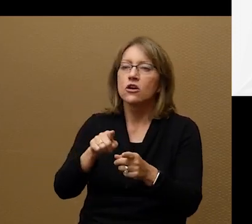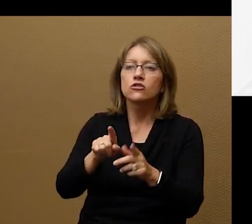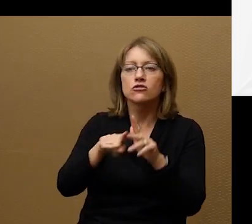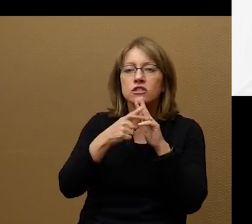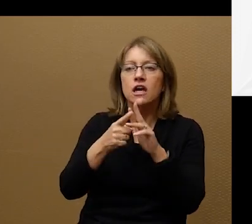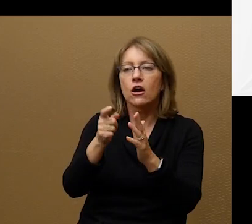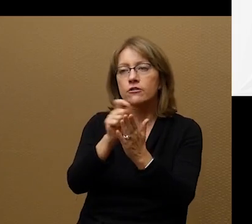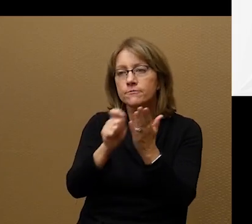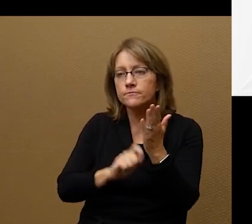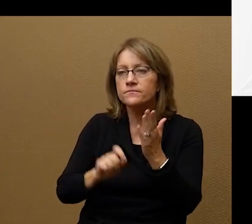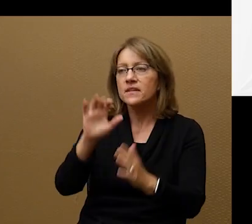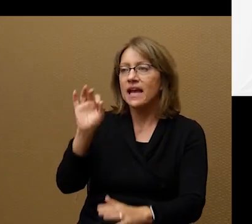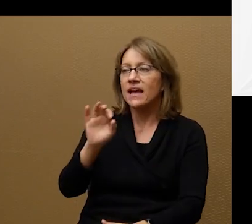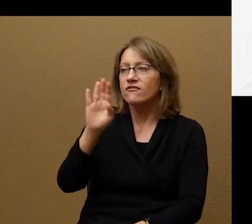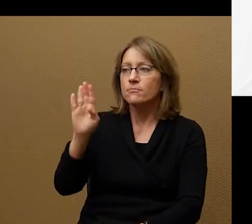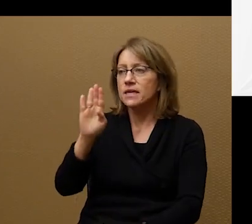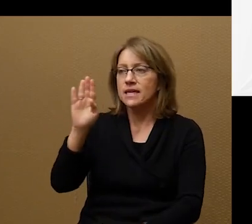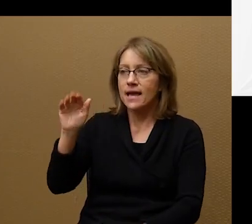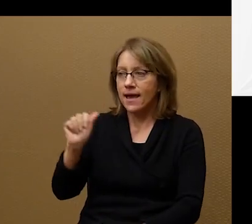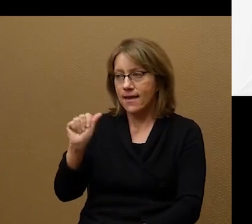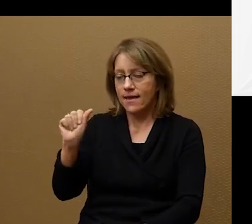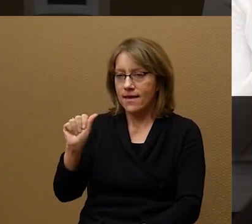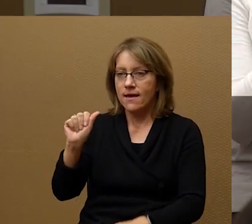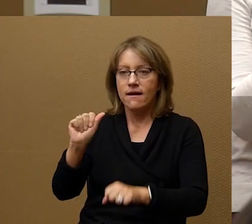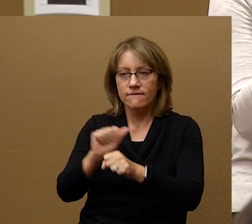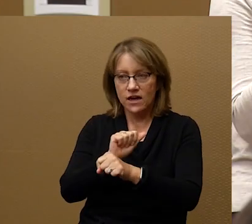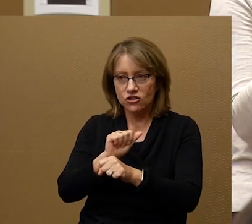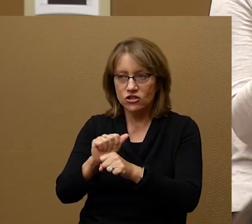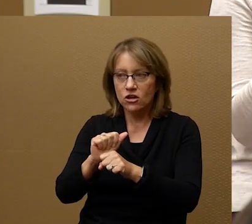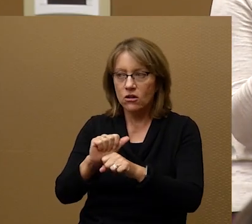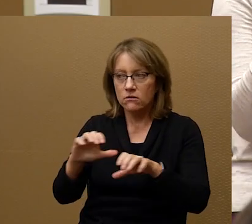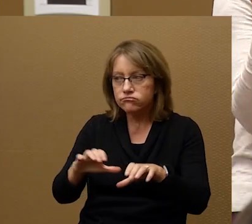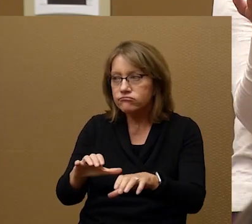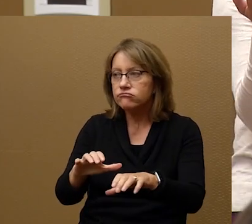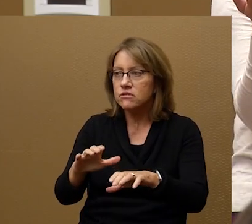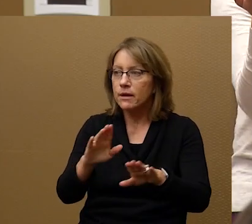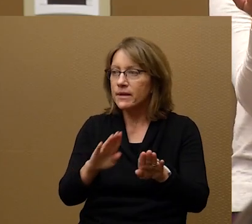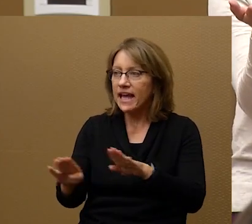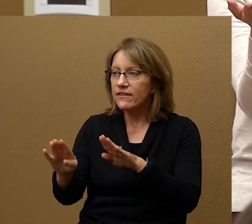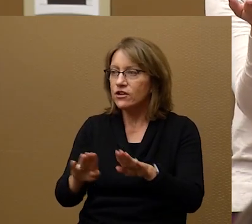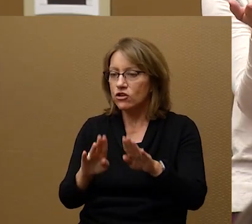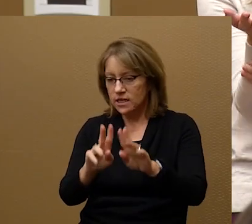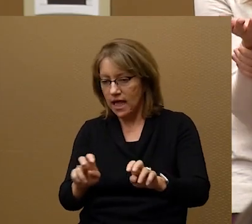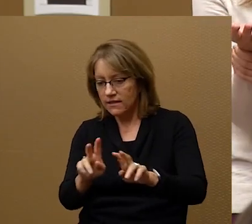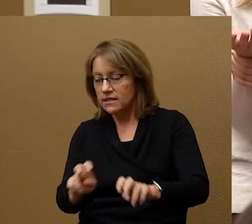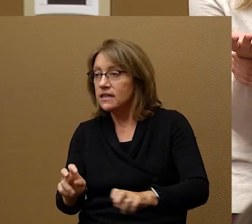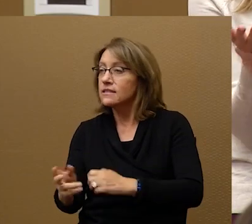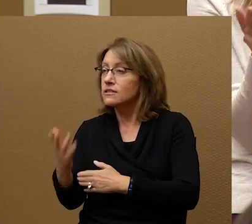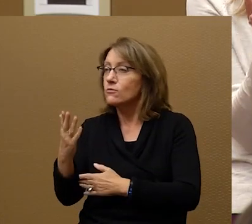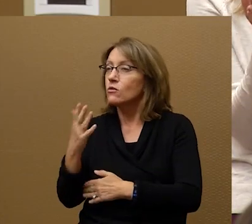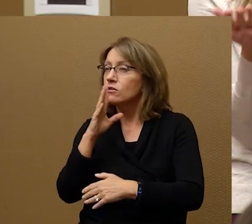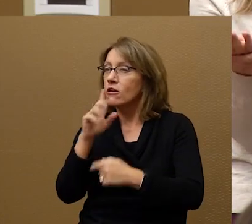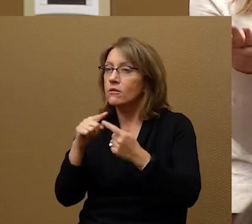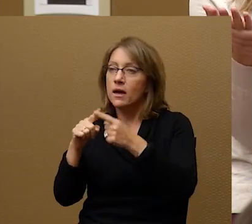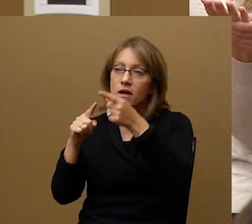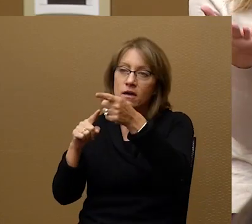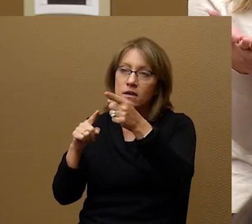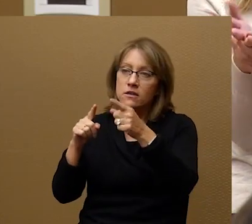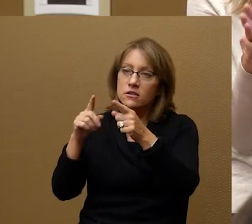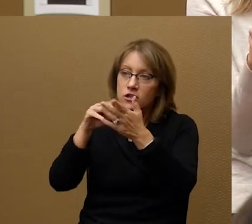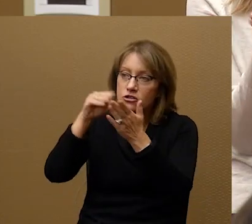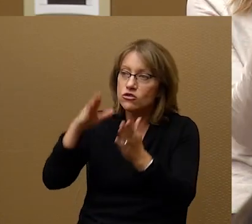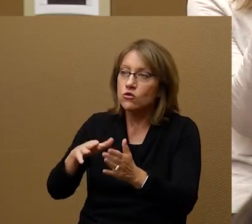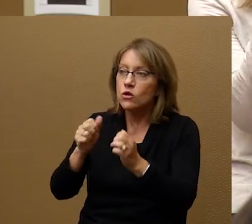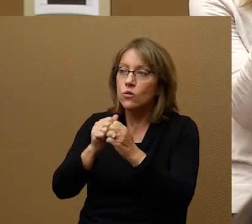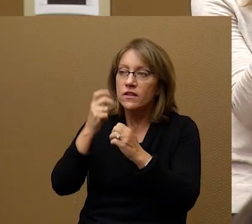behavior analysis. And we talked a little bit this morning about your example with your student with vision loss